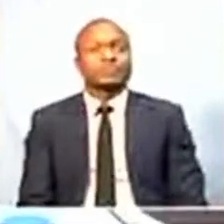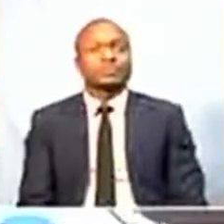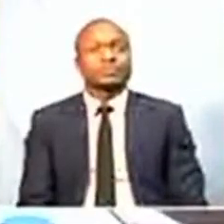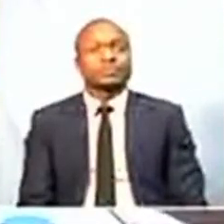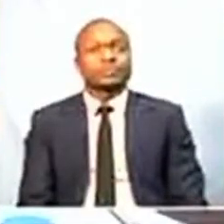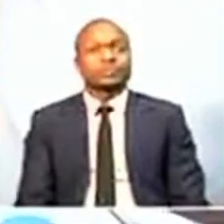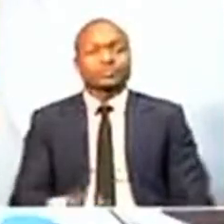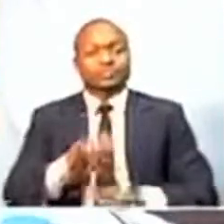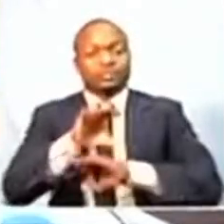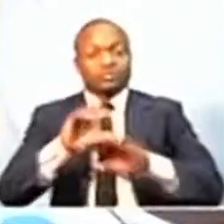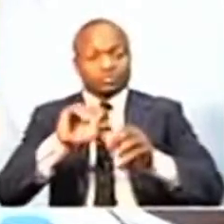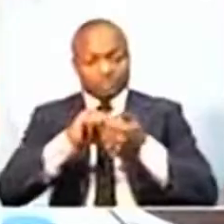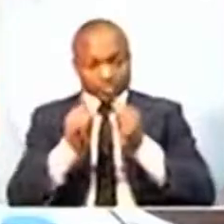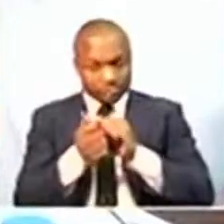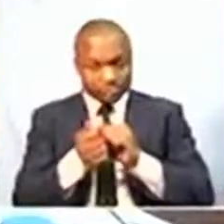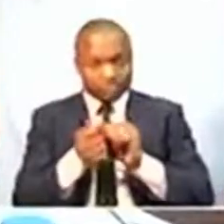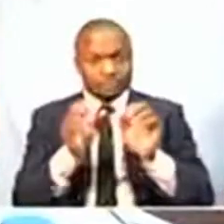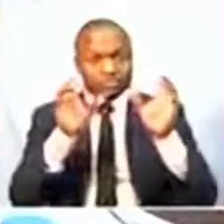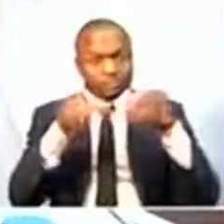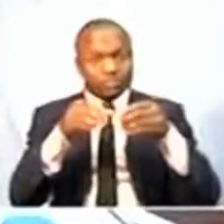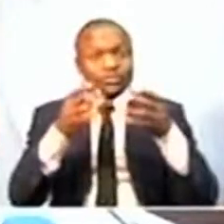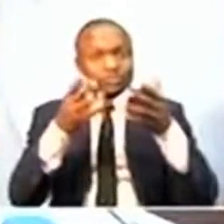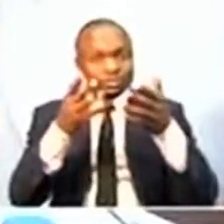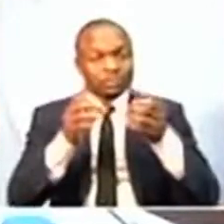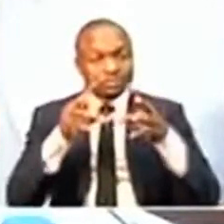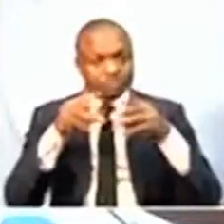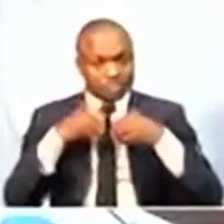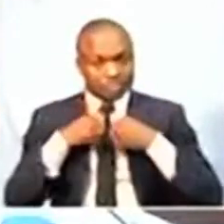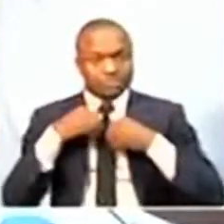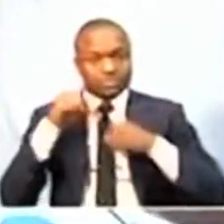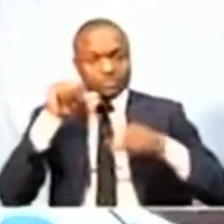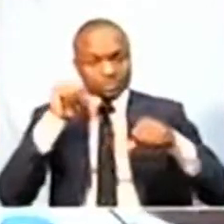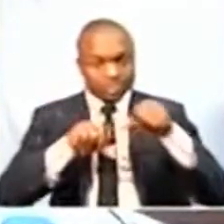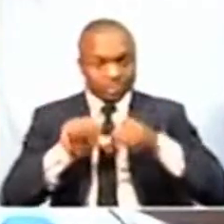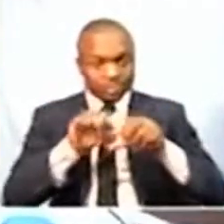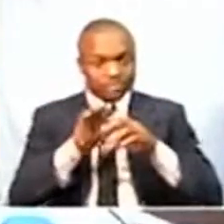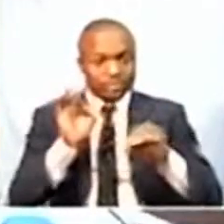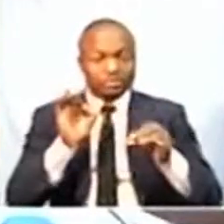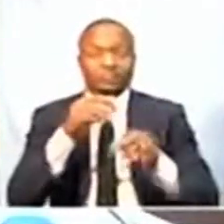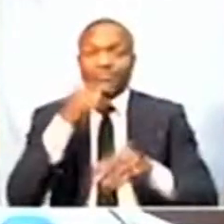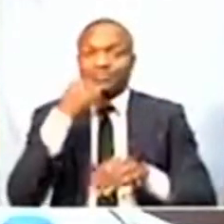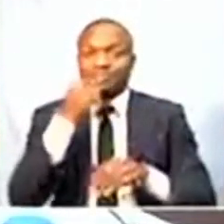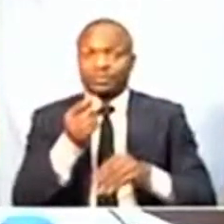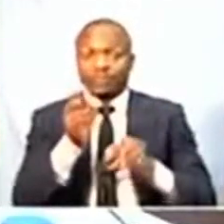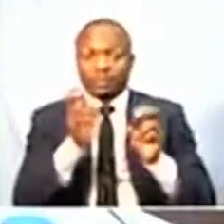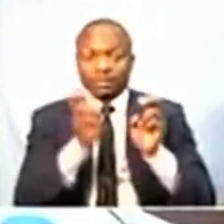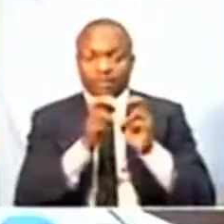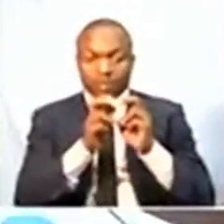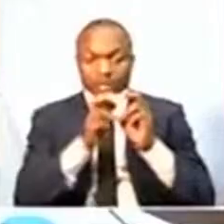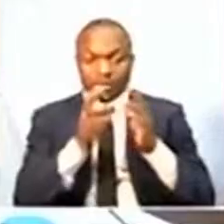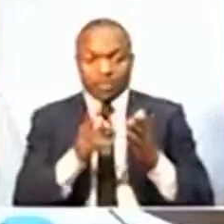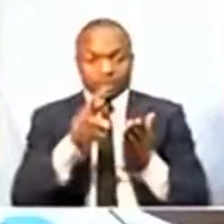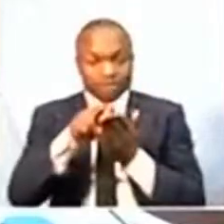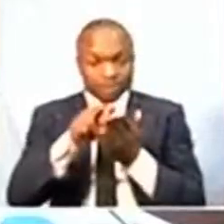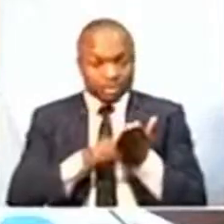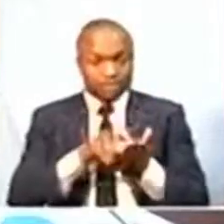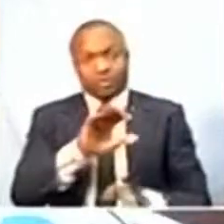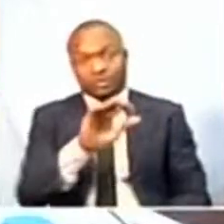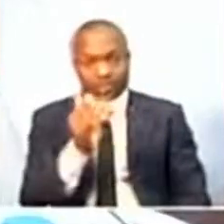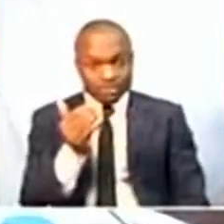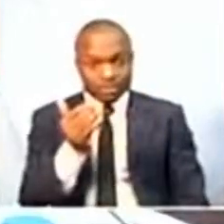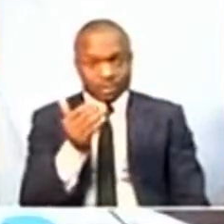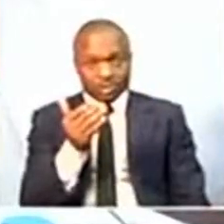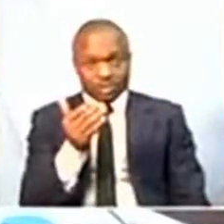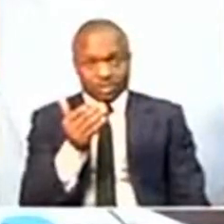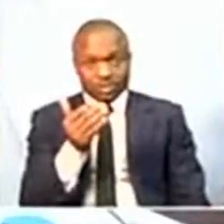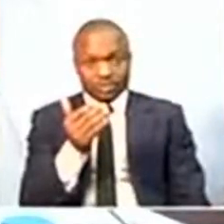the cause of the query, Chair, Council wishes to acknowledge the auditor's findings and state that the contractor had reported back for the